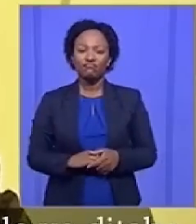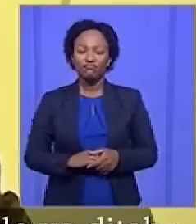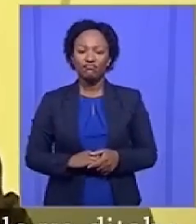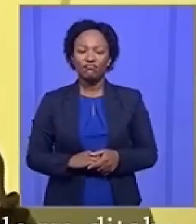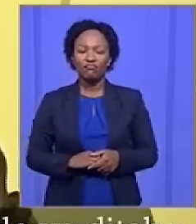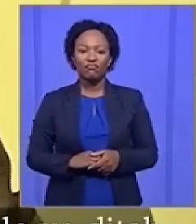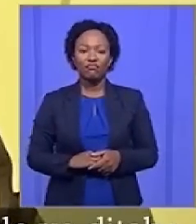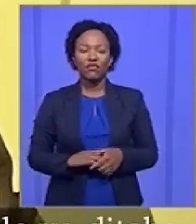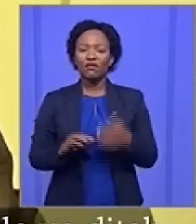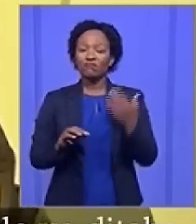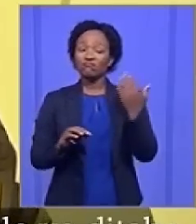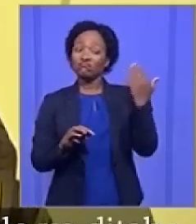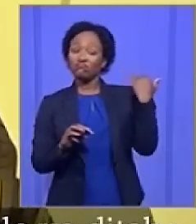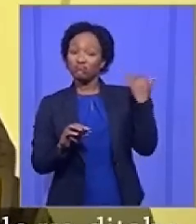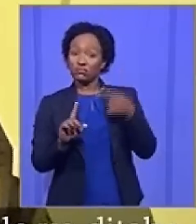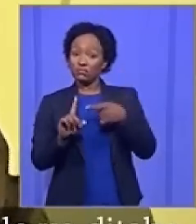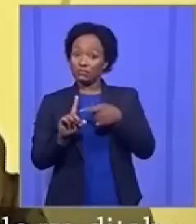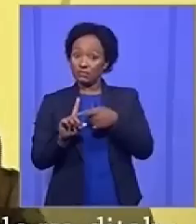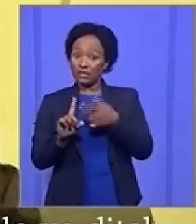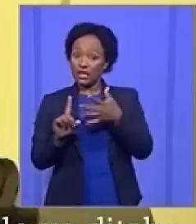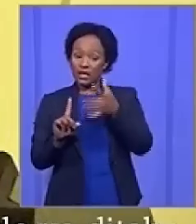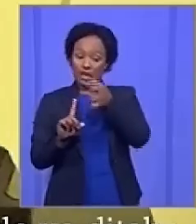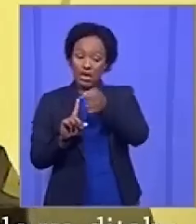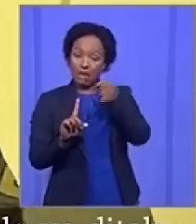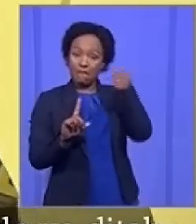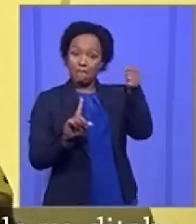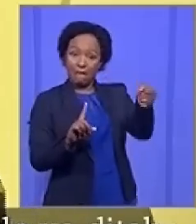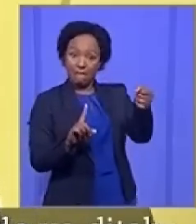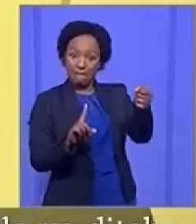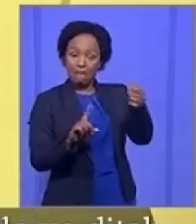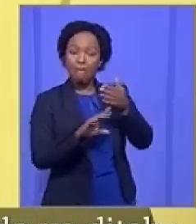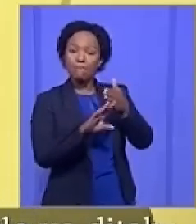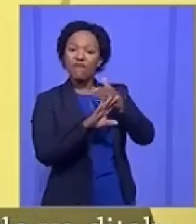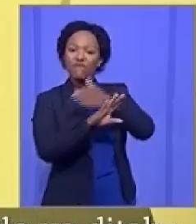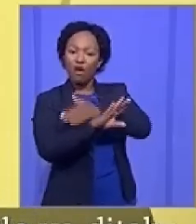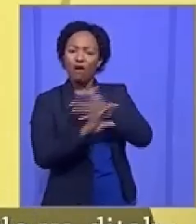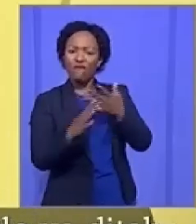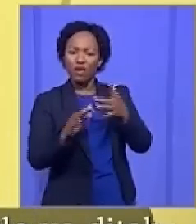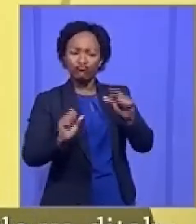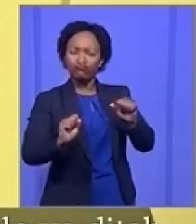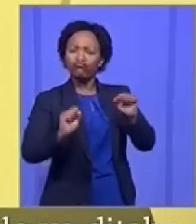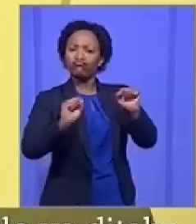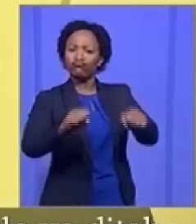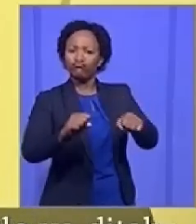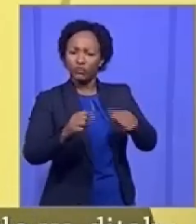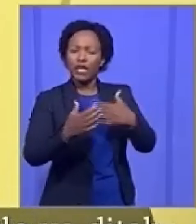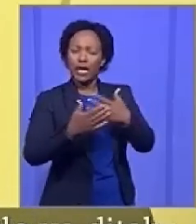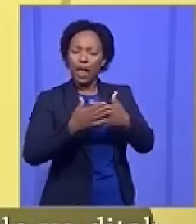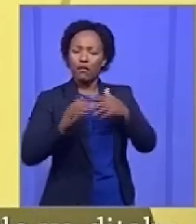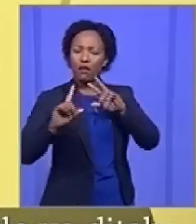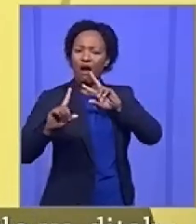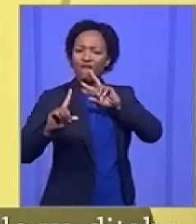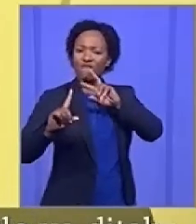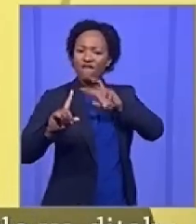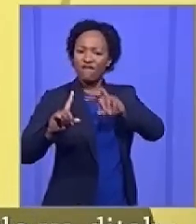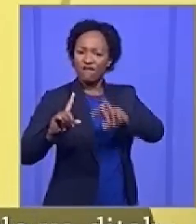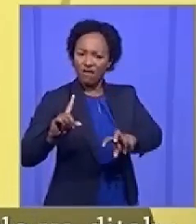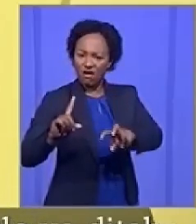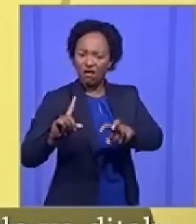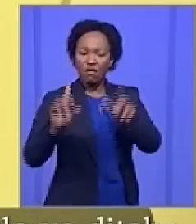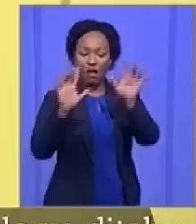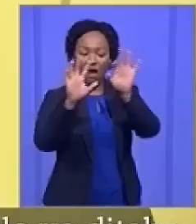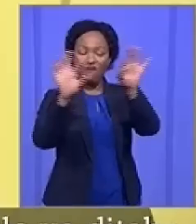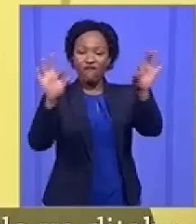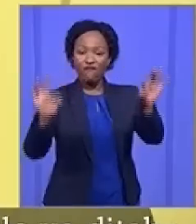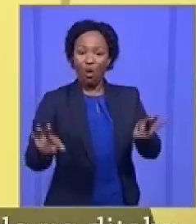Upon his appointment, Mr. Monare gave consent to the vetting process and completed the form that